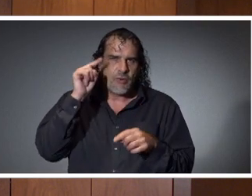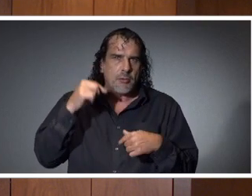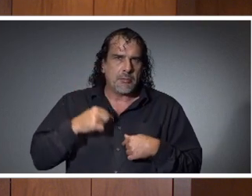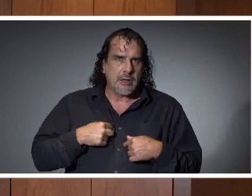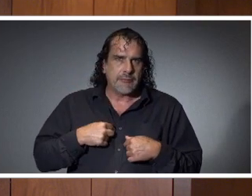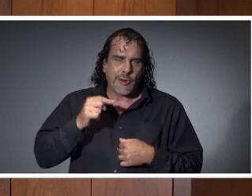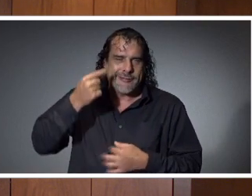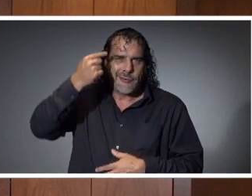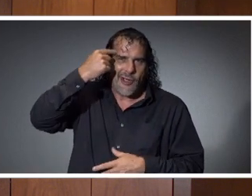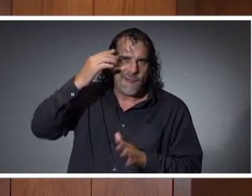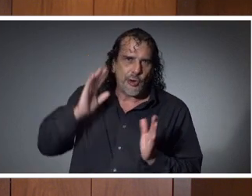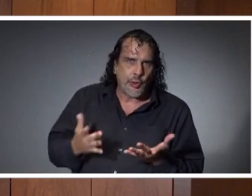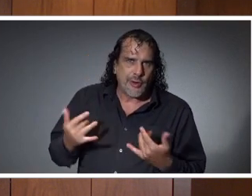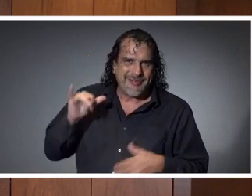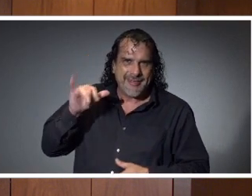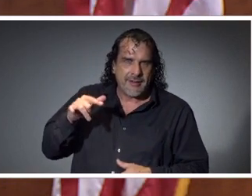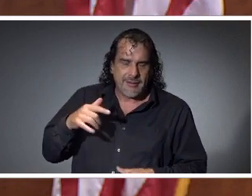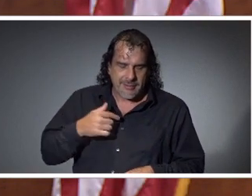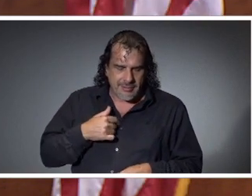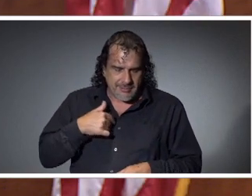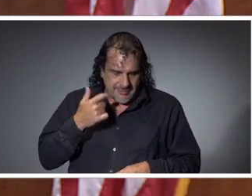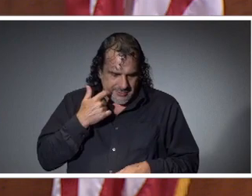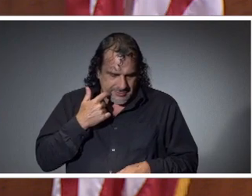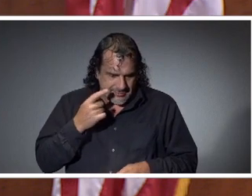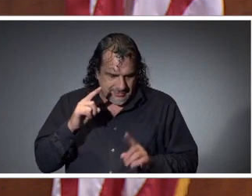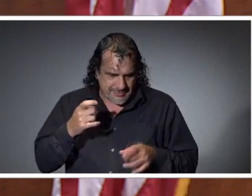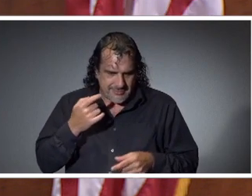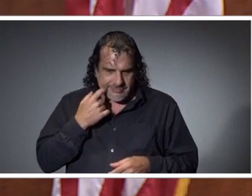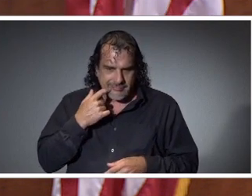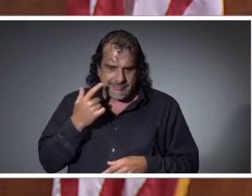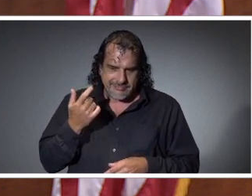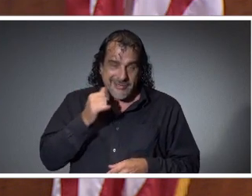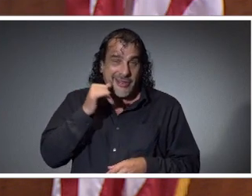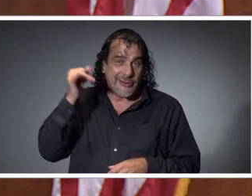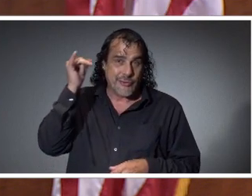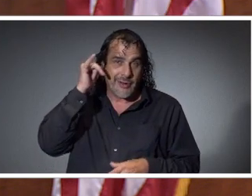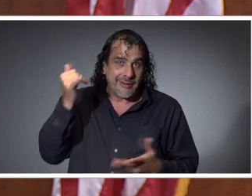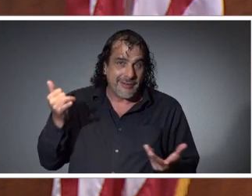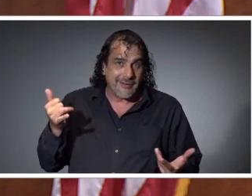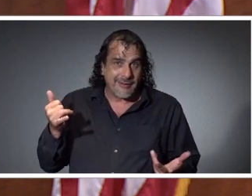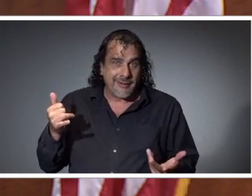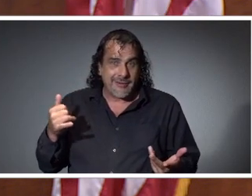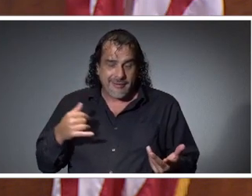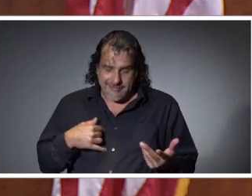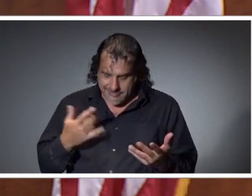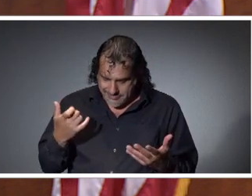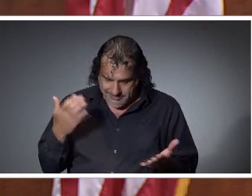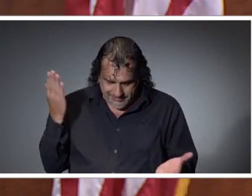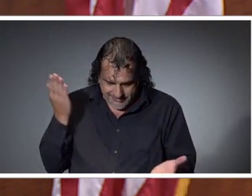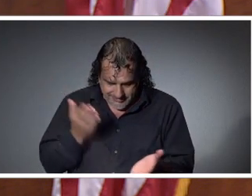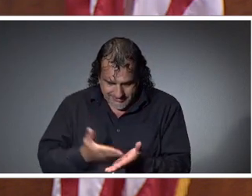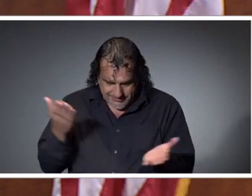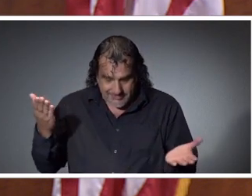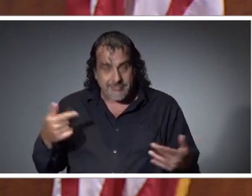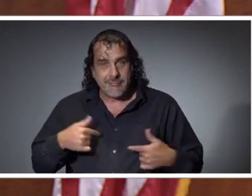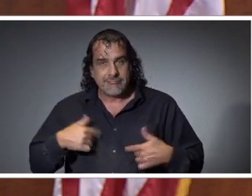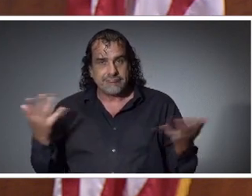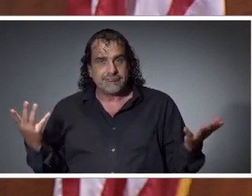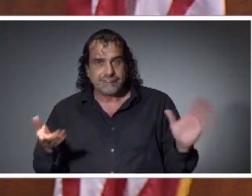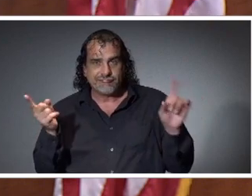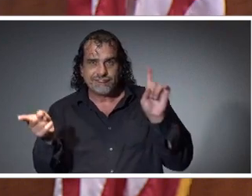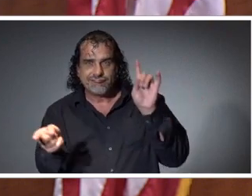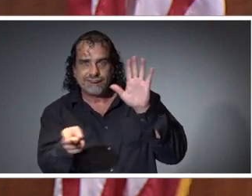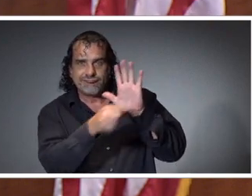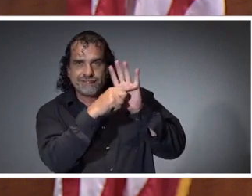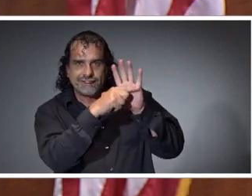I've actually was tested within the last 24 hours and just got a test results back. So I am